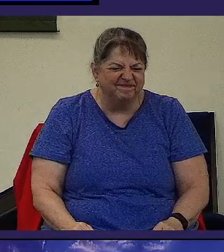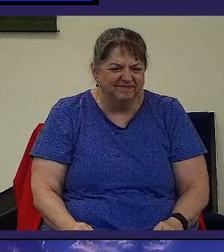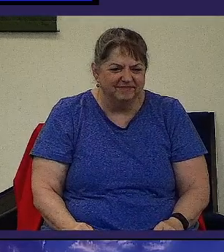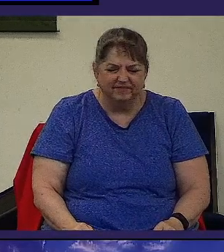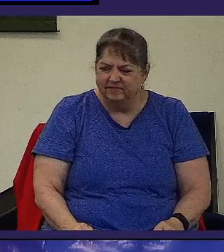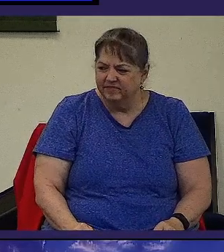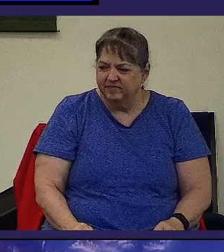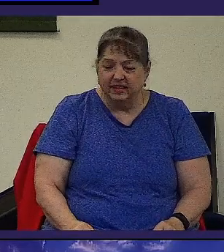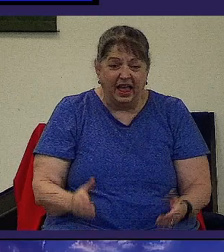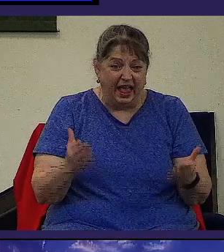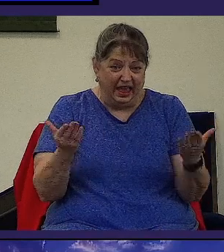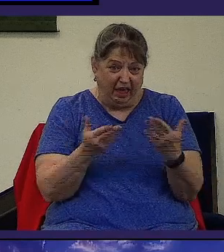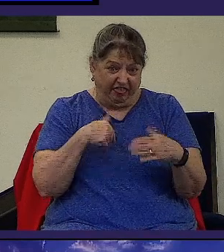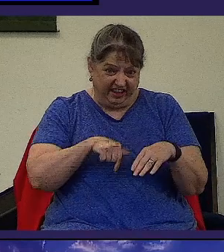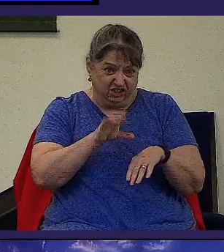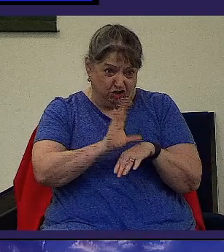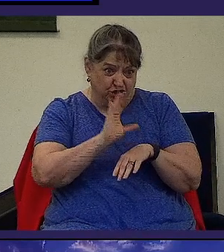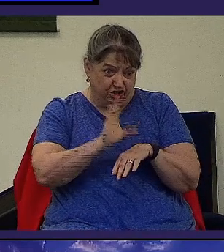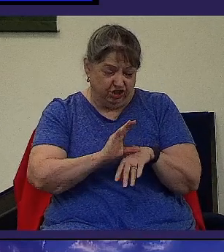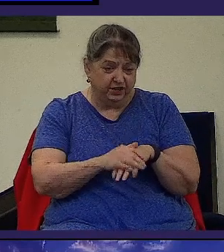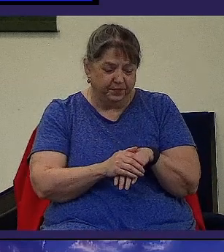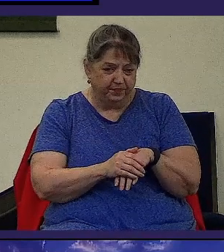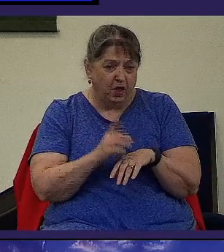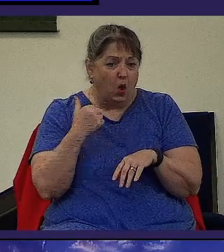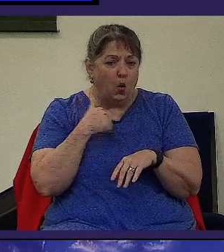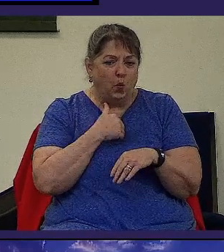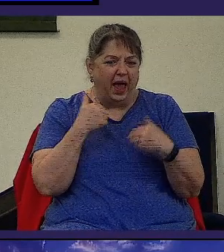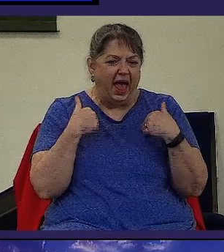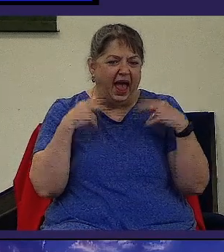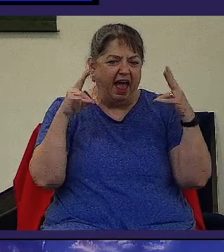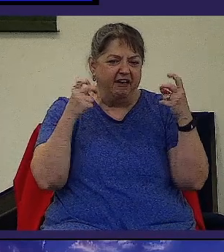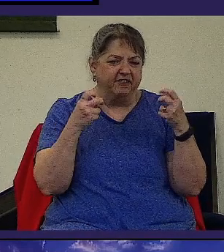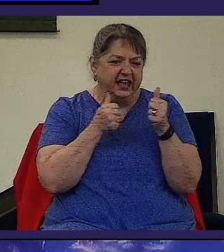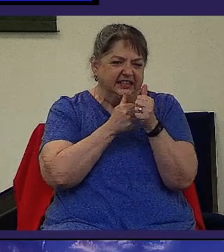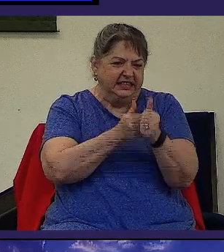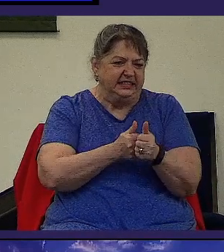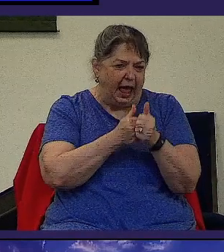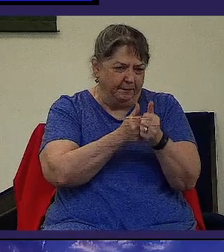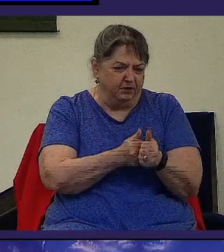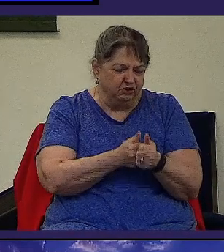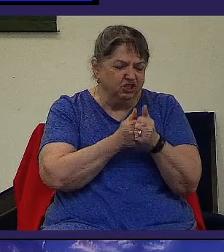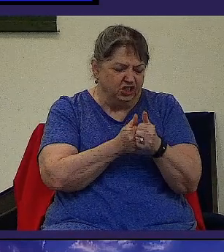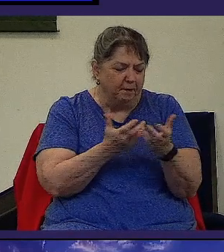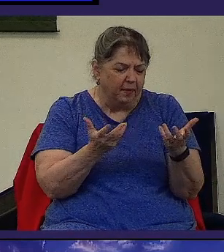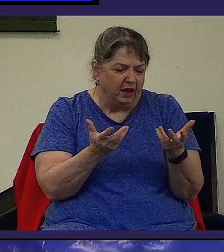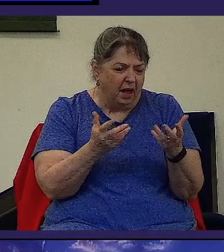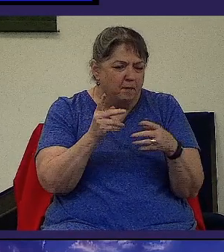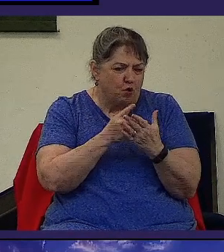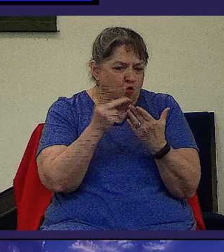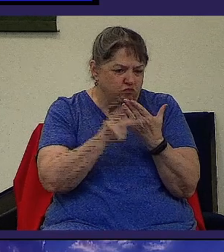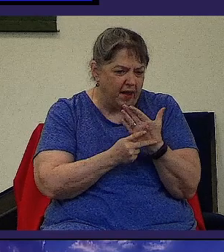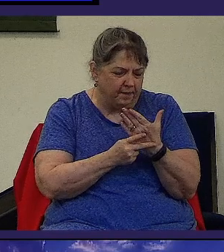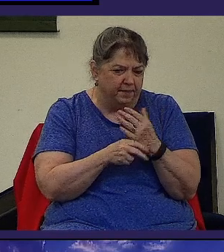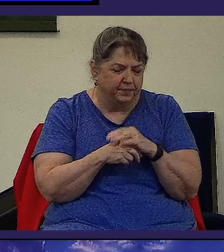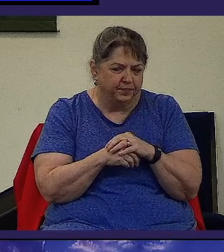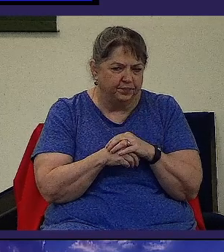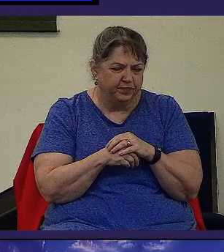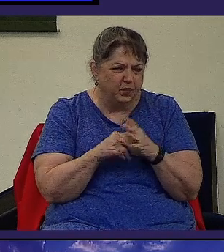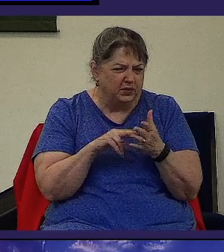so at our church here we have a disciple a discipleship program and many of you have not heard about it